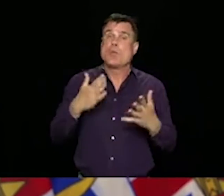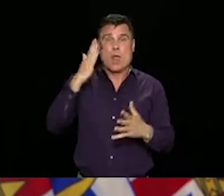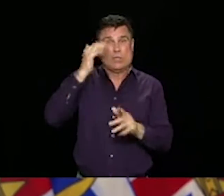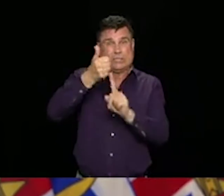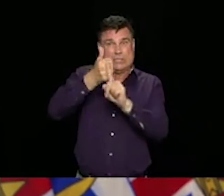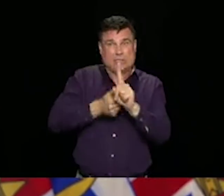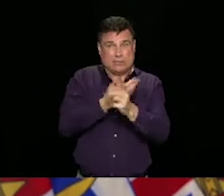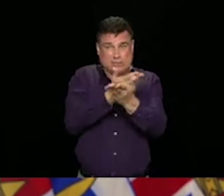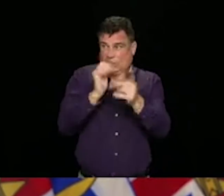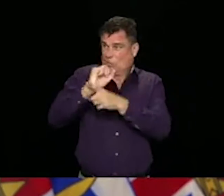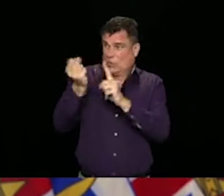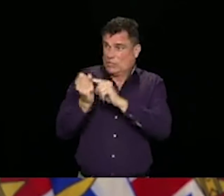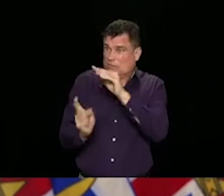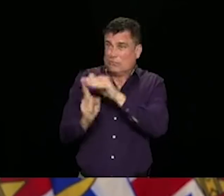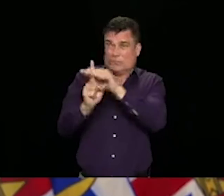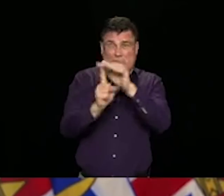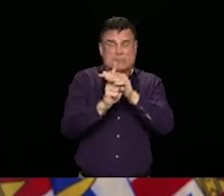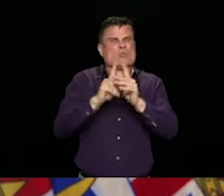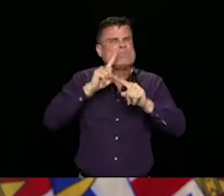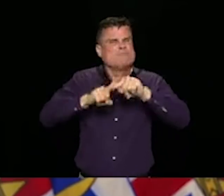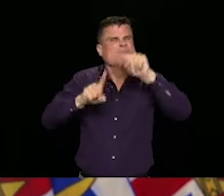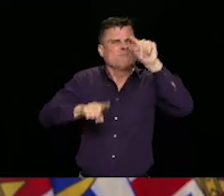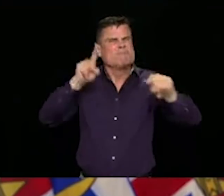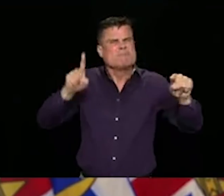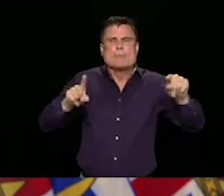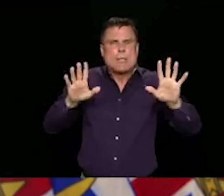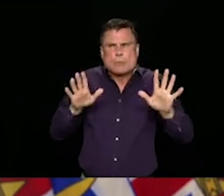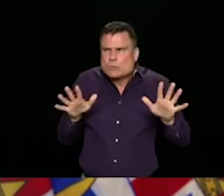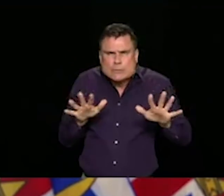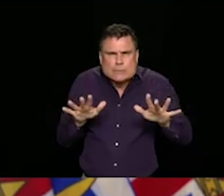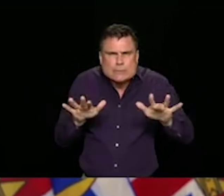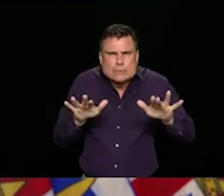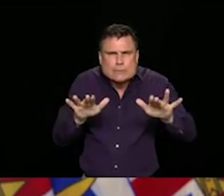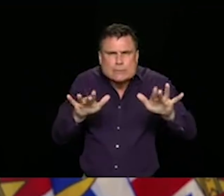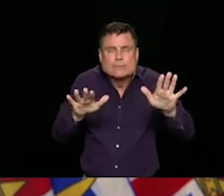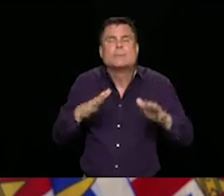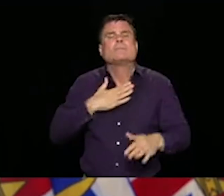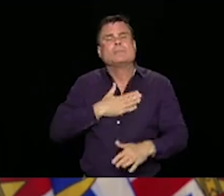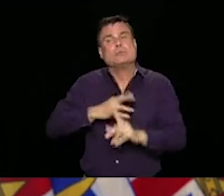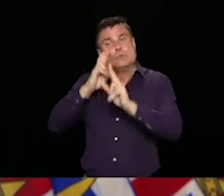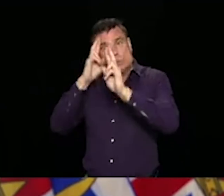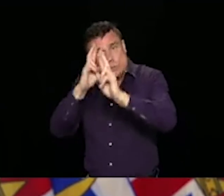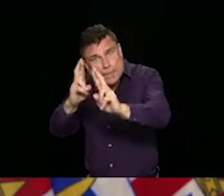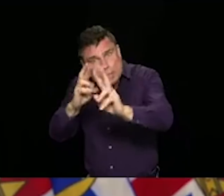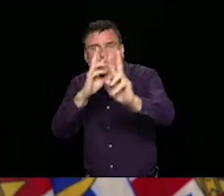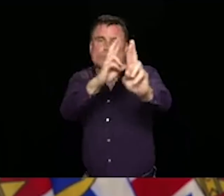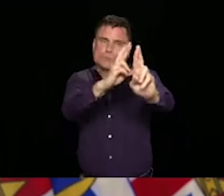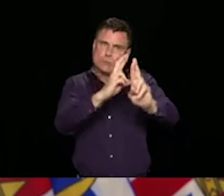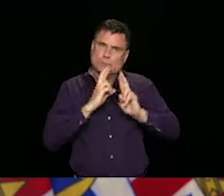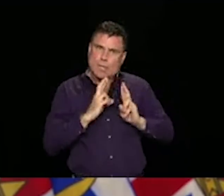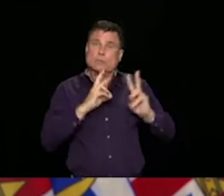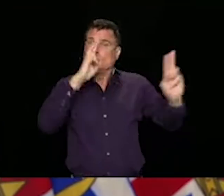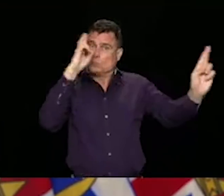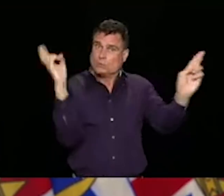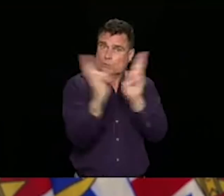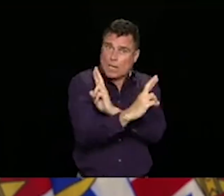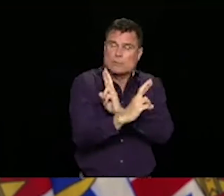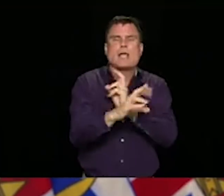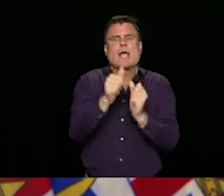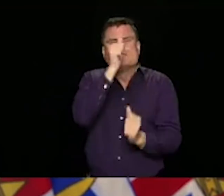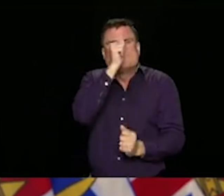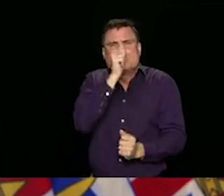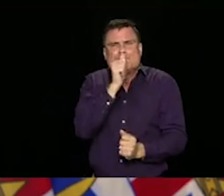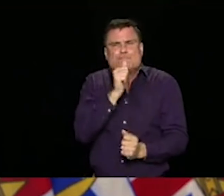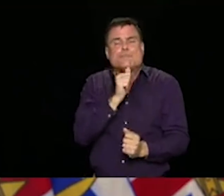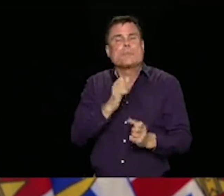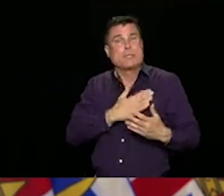and experiences, and continue to be tolerant and generous and respectful with each other. So let's keep going. Let's